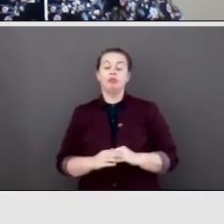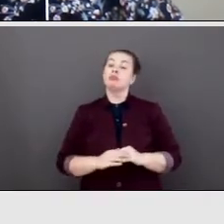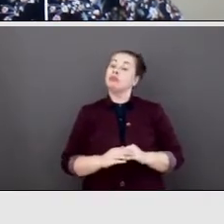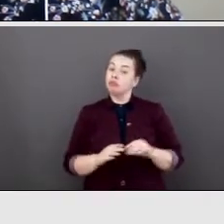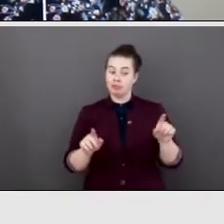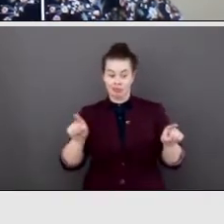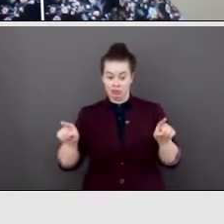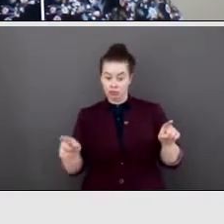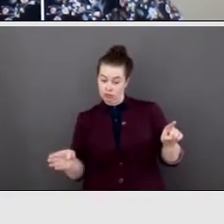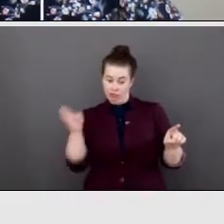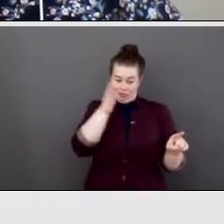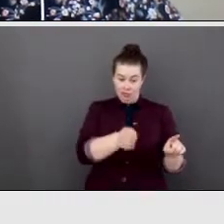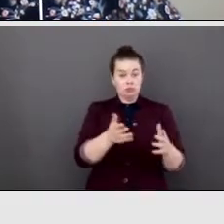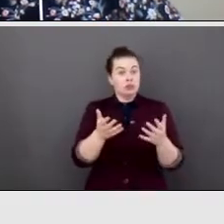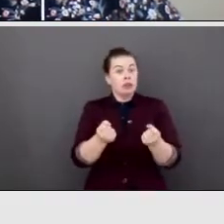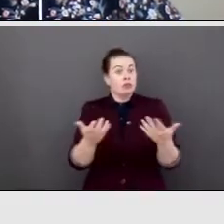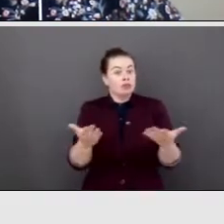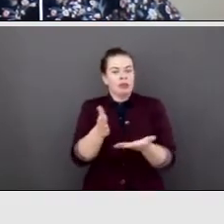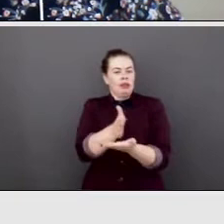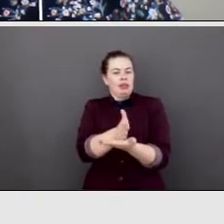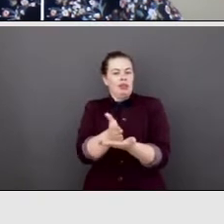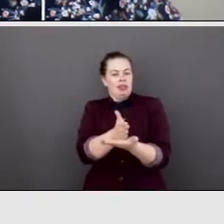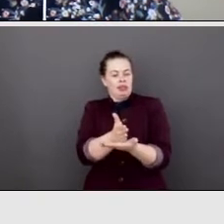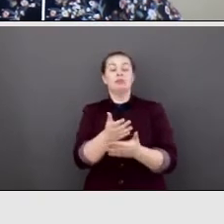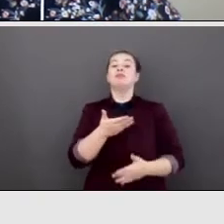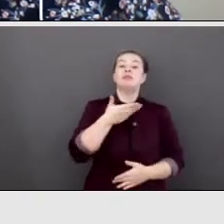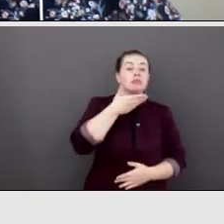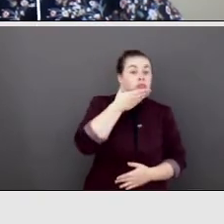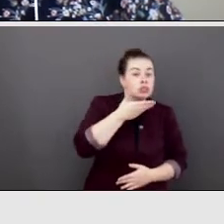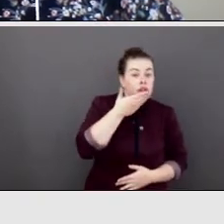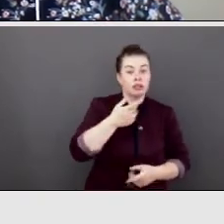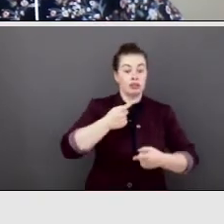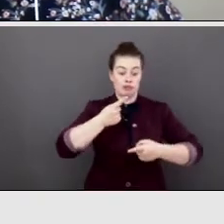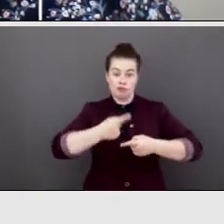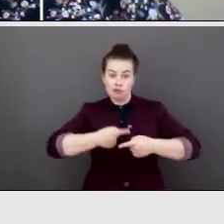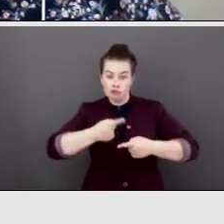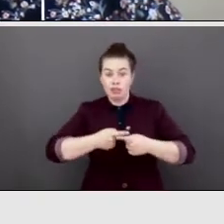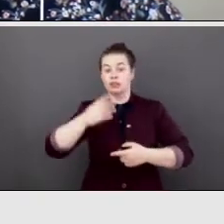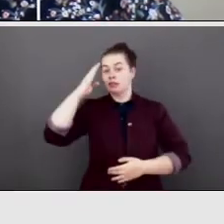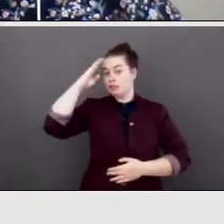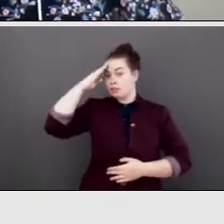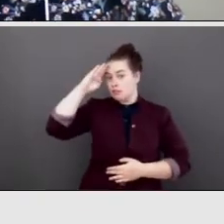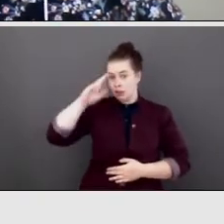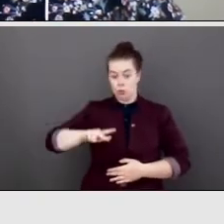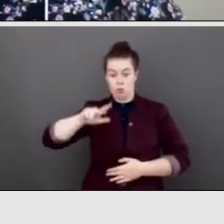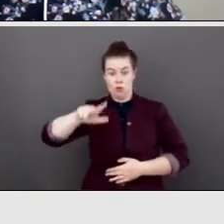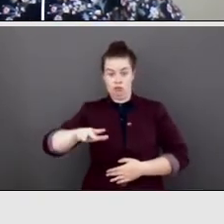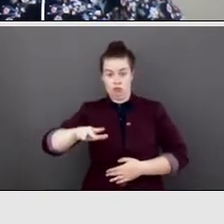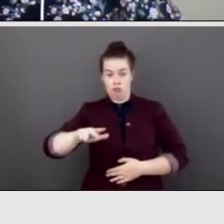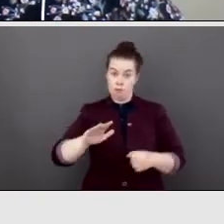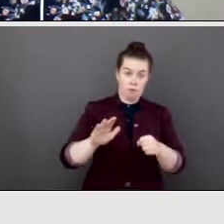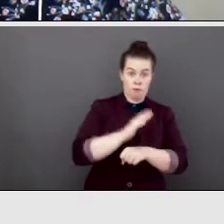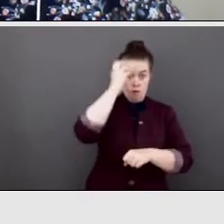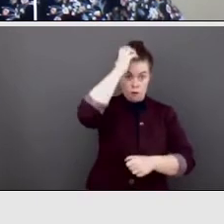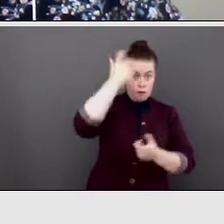also a range of partially decentralized countries such as Czechia, Greece, Ireland, and Portugal, which are